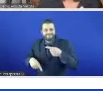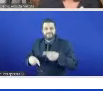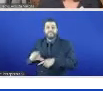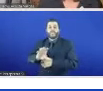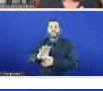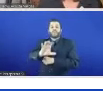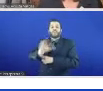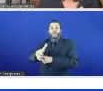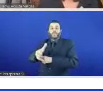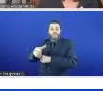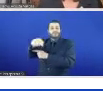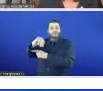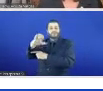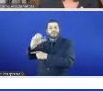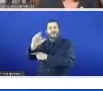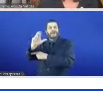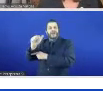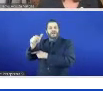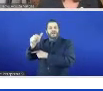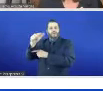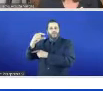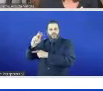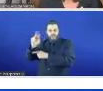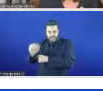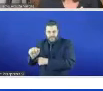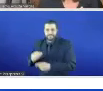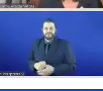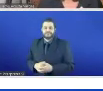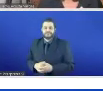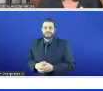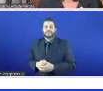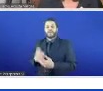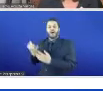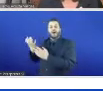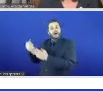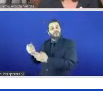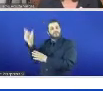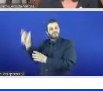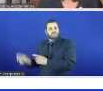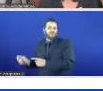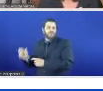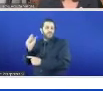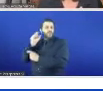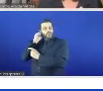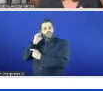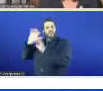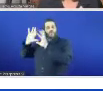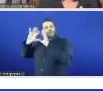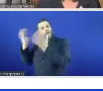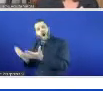IIaria Bottigliero, the director of policy, research and learning at the International Development Law Organization,